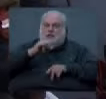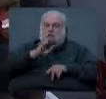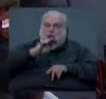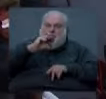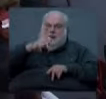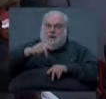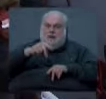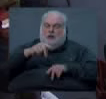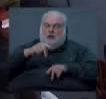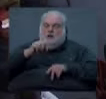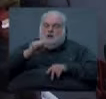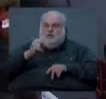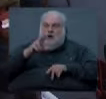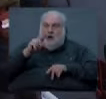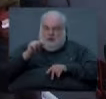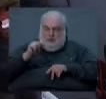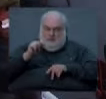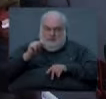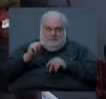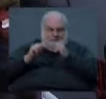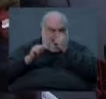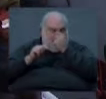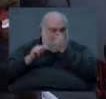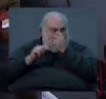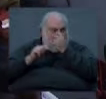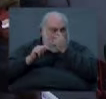Thank you, Mr. Muse.